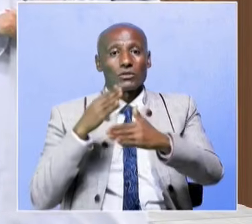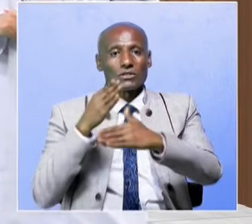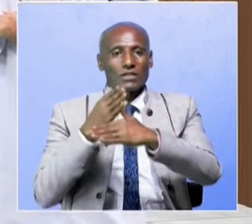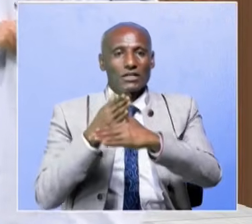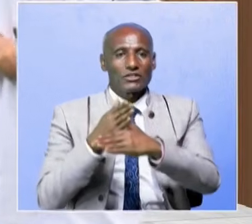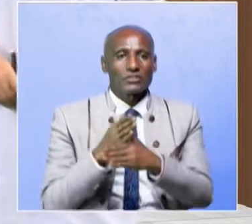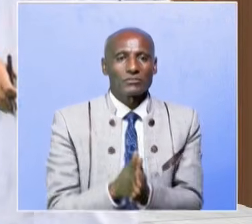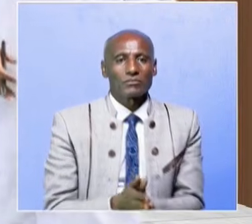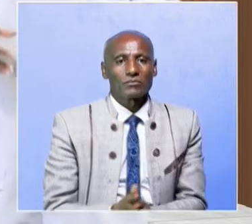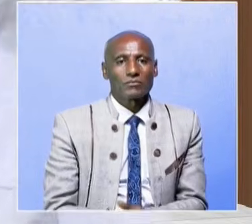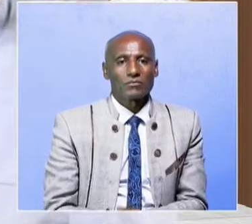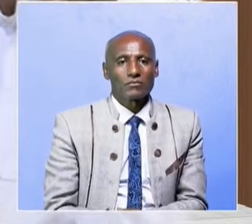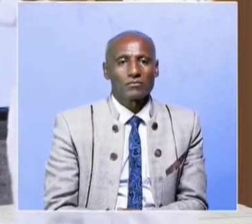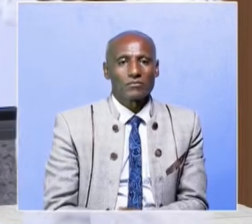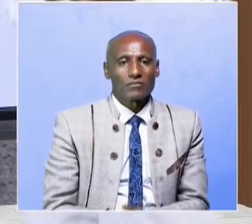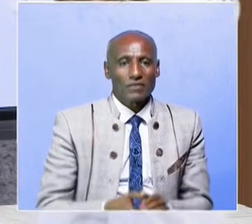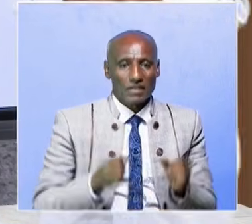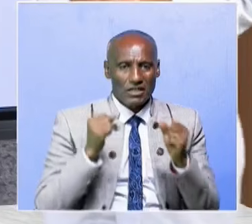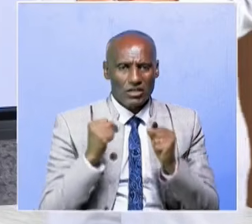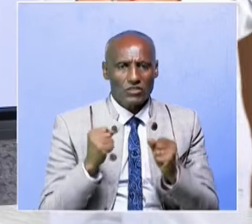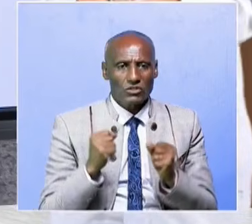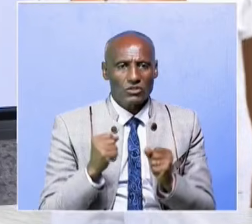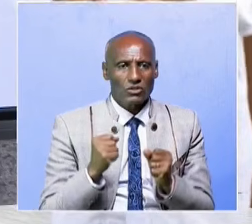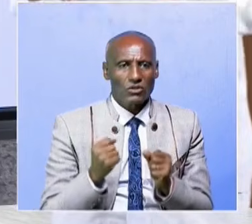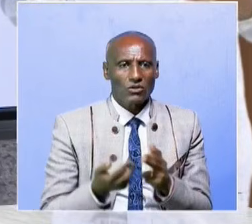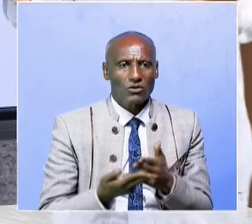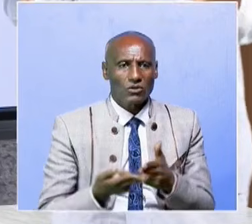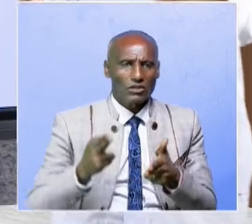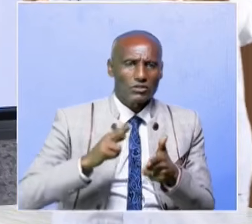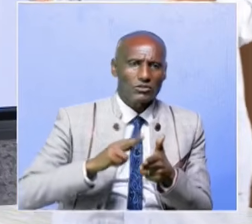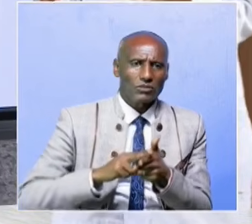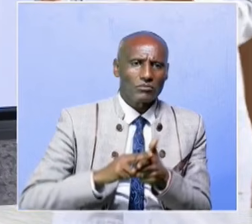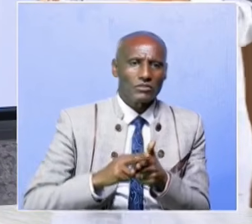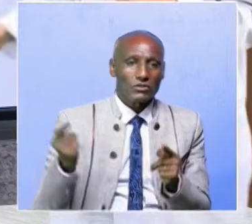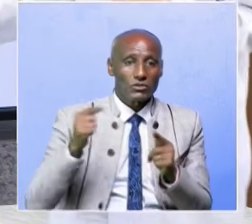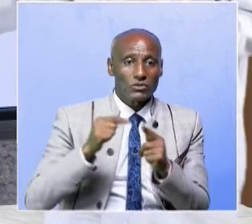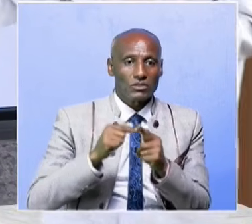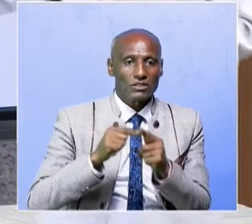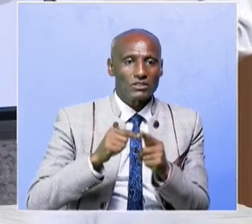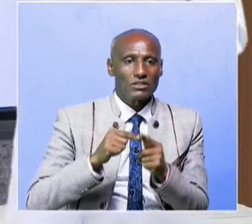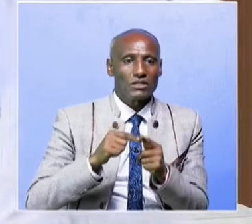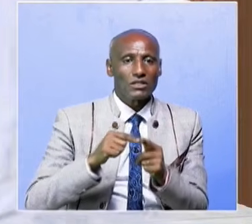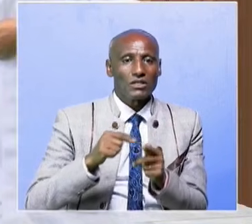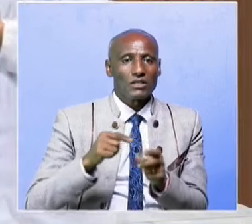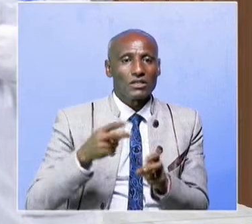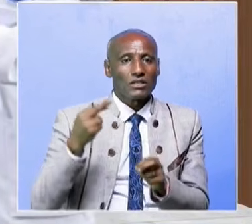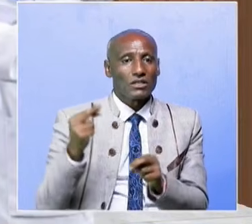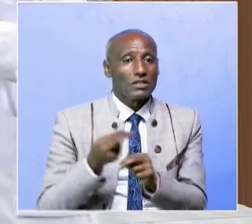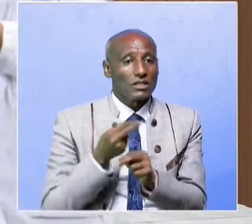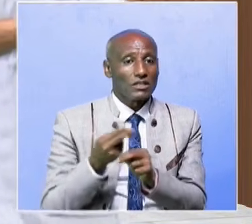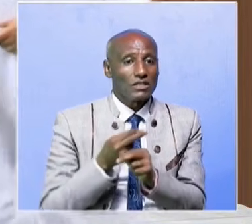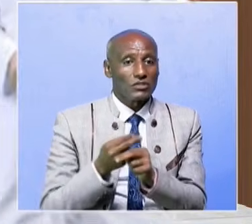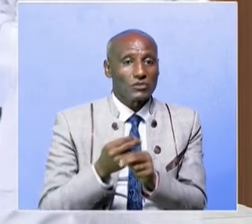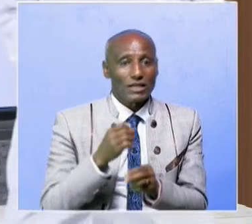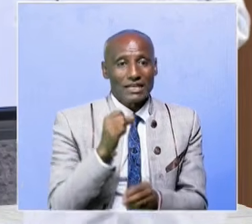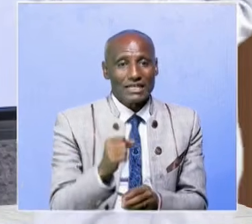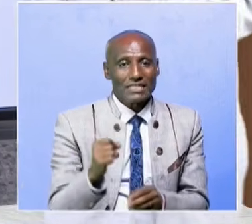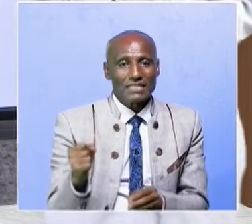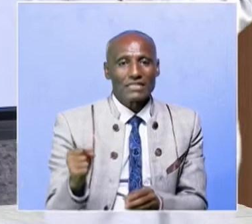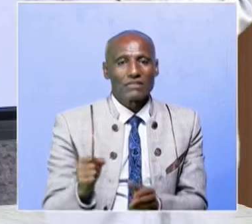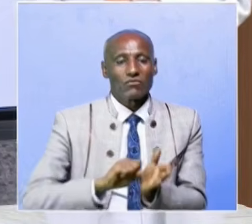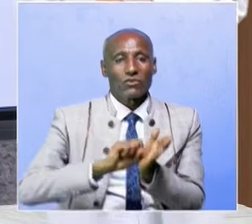they want to restore something to its original form or its natural state.